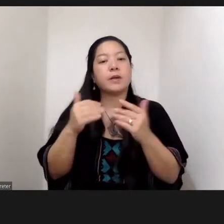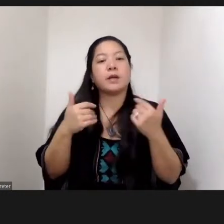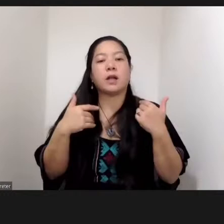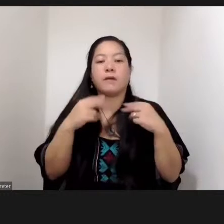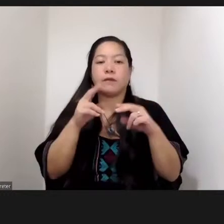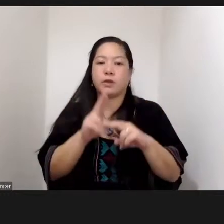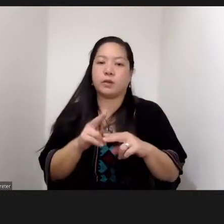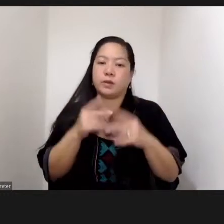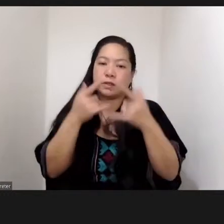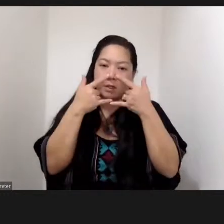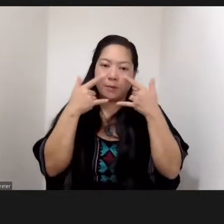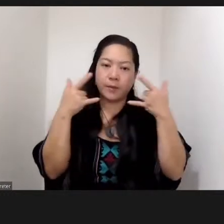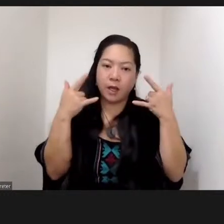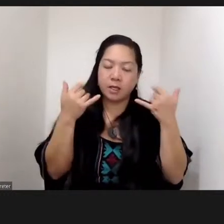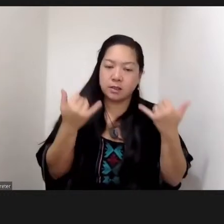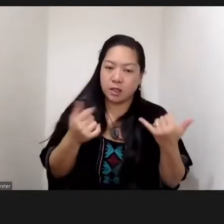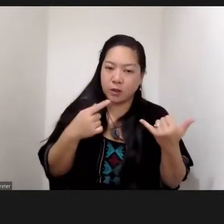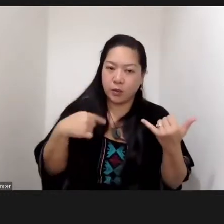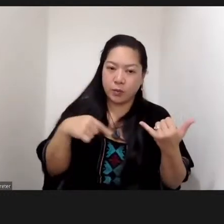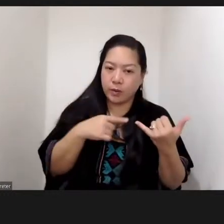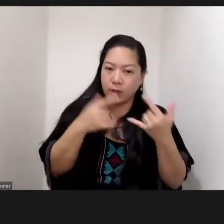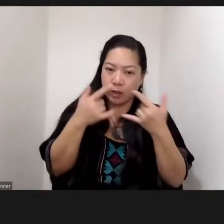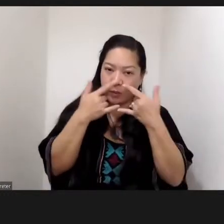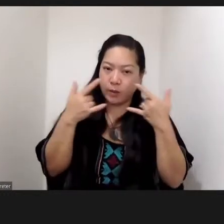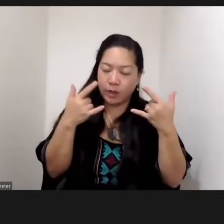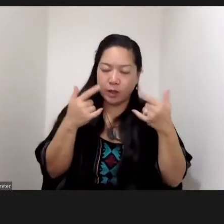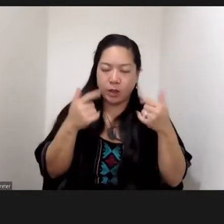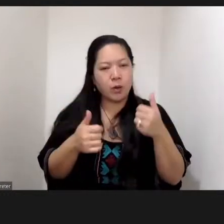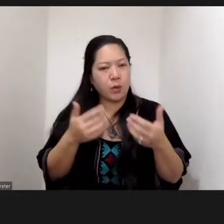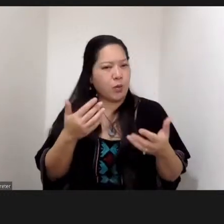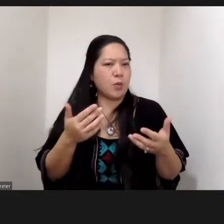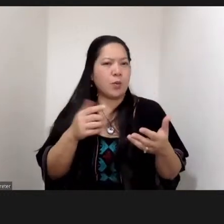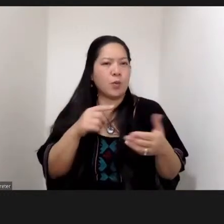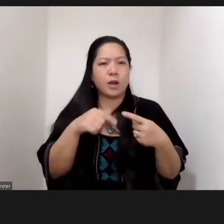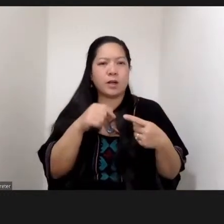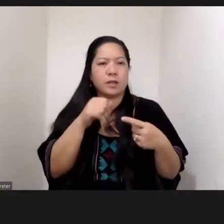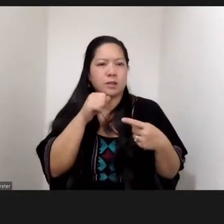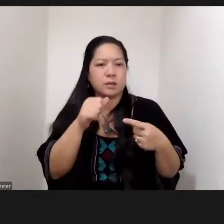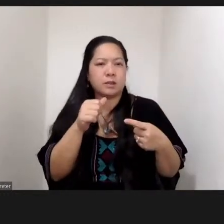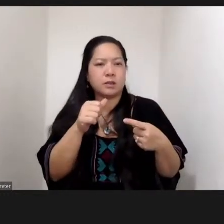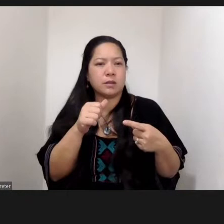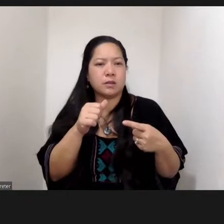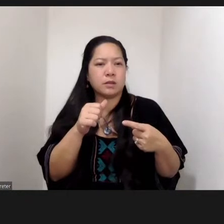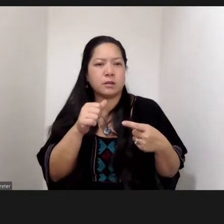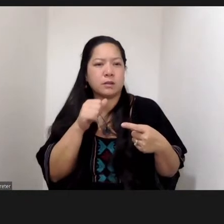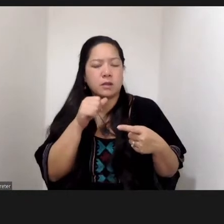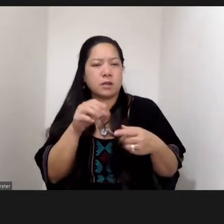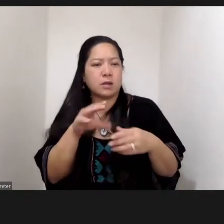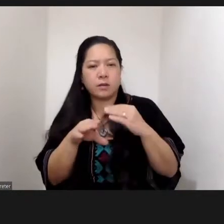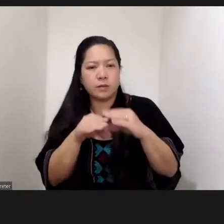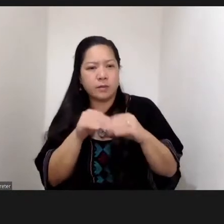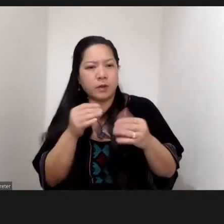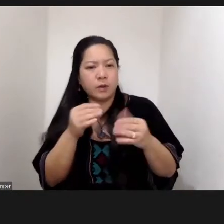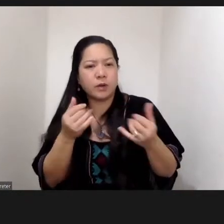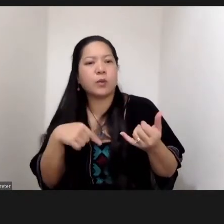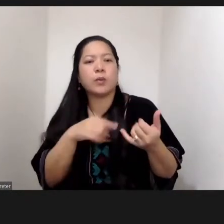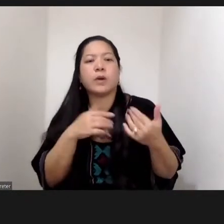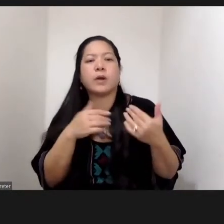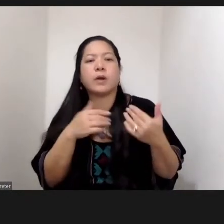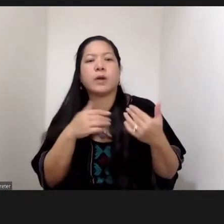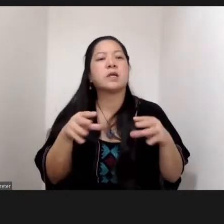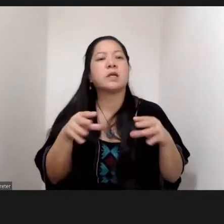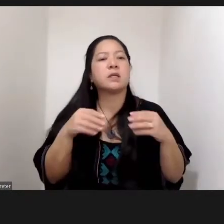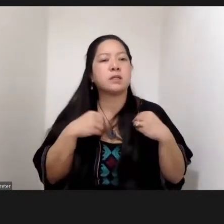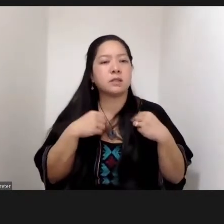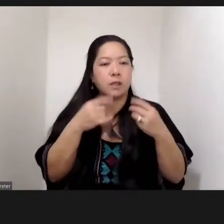of masks. We wear them even when it is inconvenient or uncomfortable. We have accepted